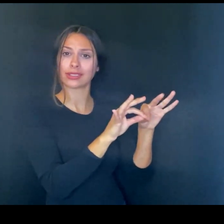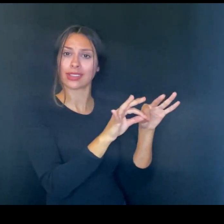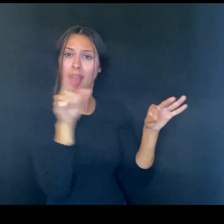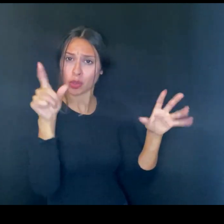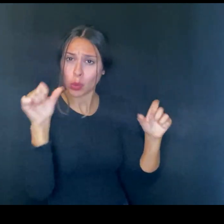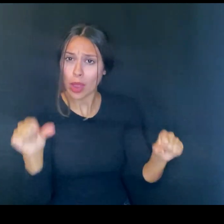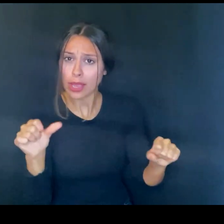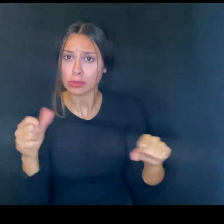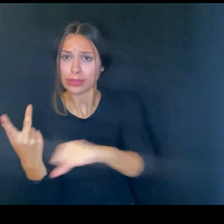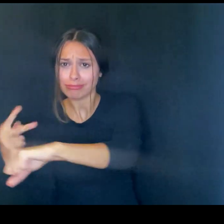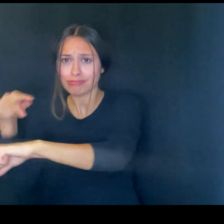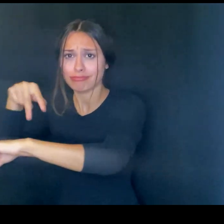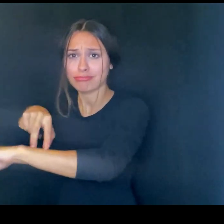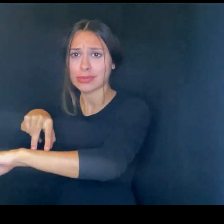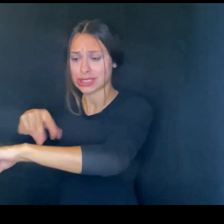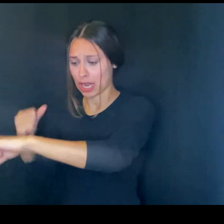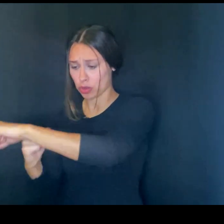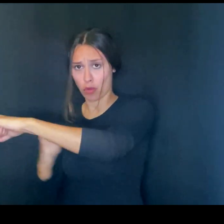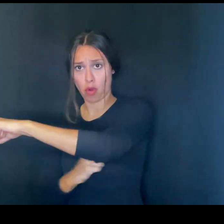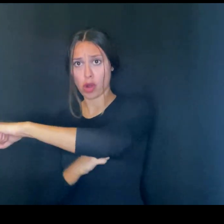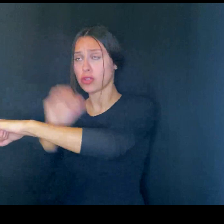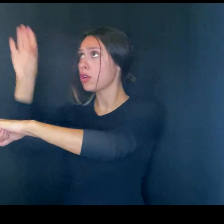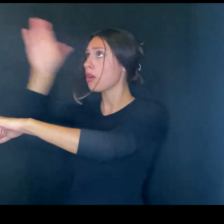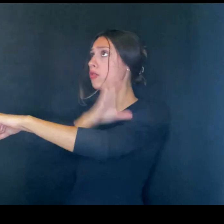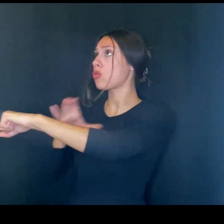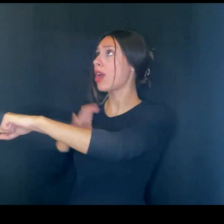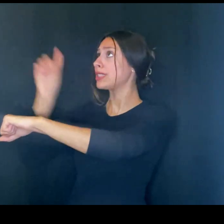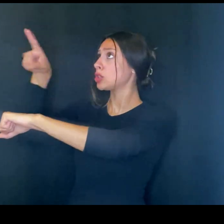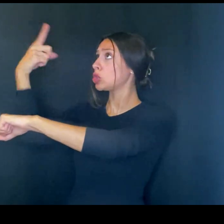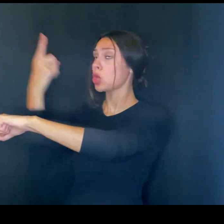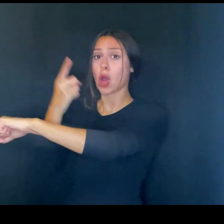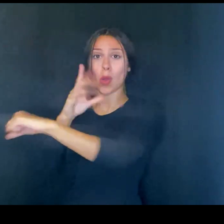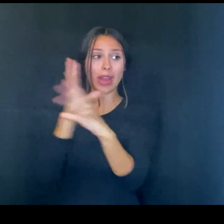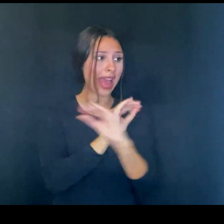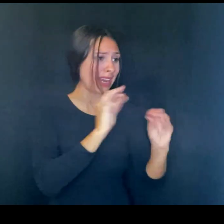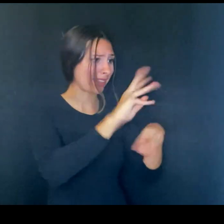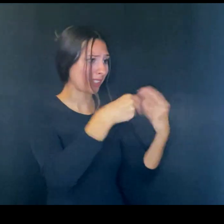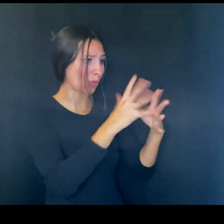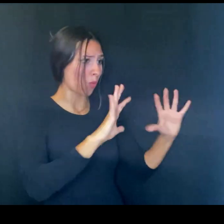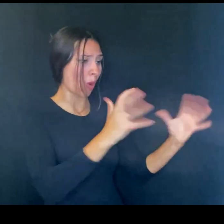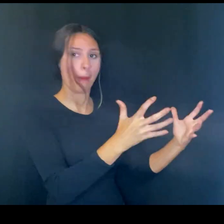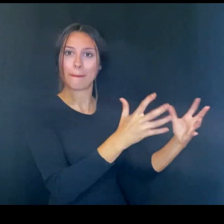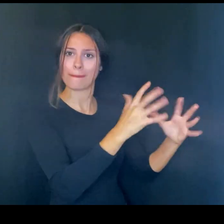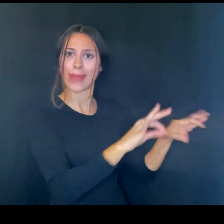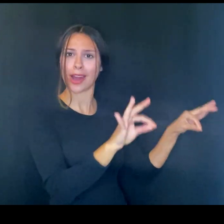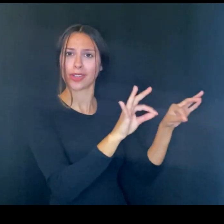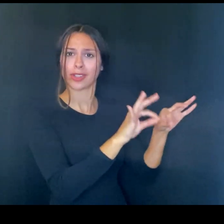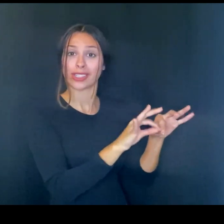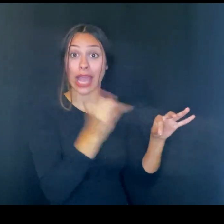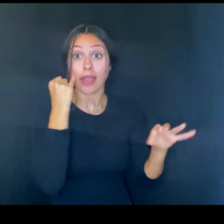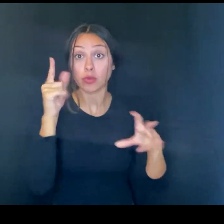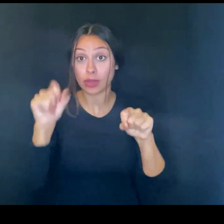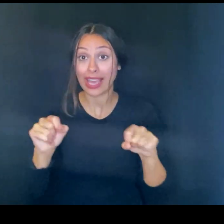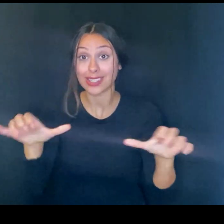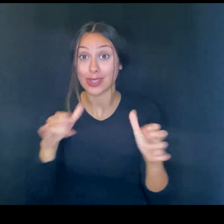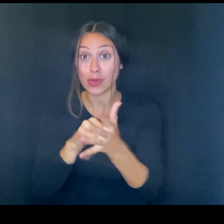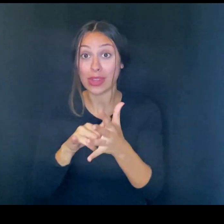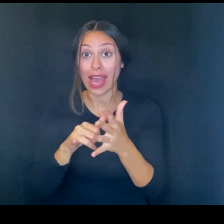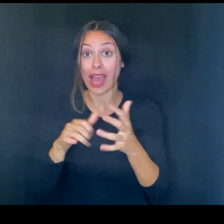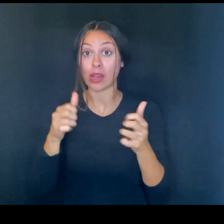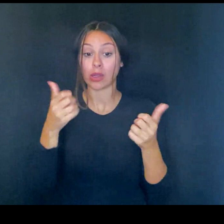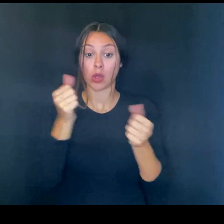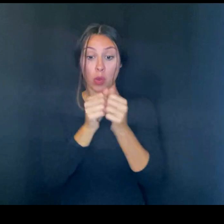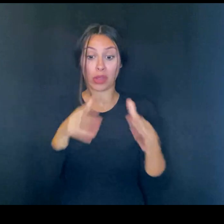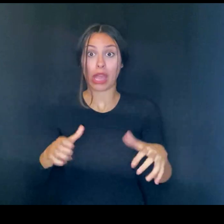Are you able to stand on the cornerstone of Christ and nothing else in the world matter? If you can do that without